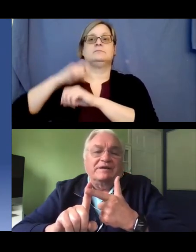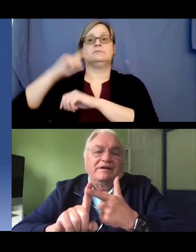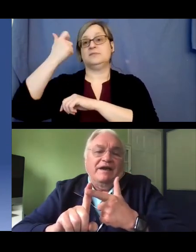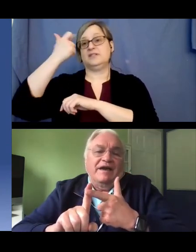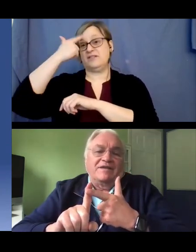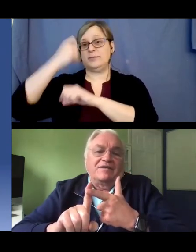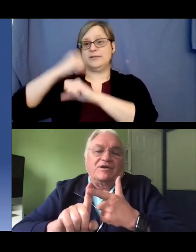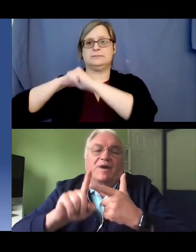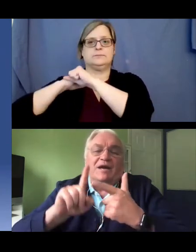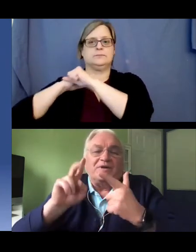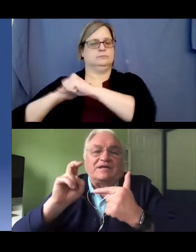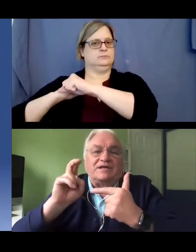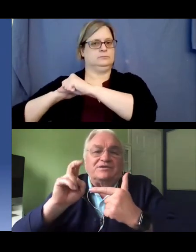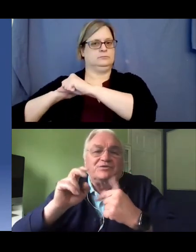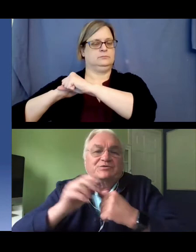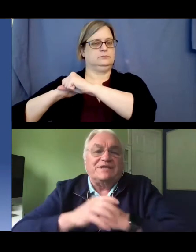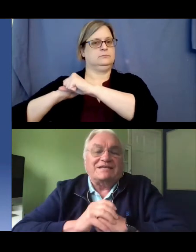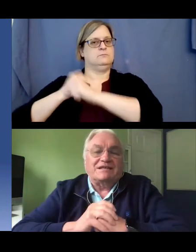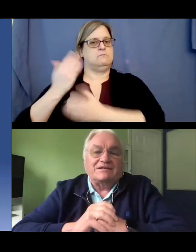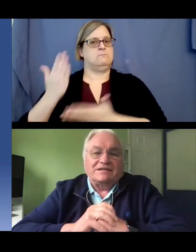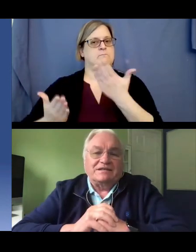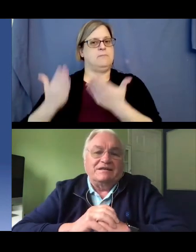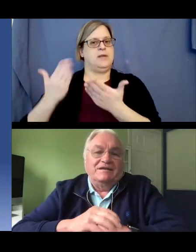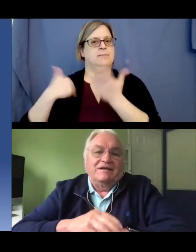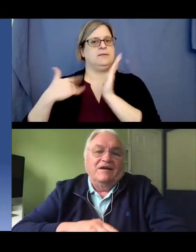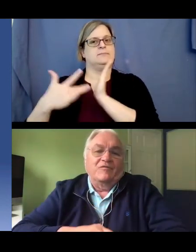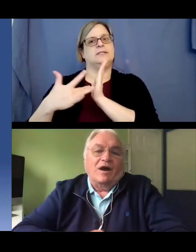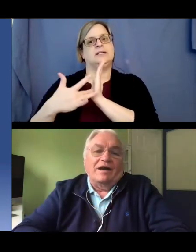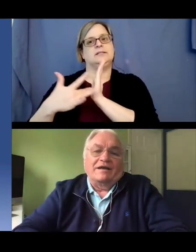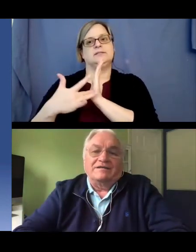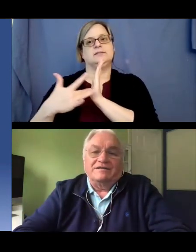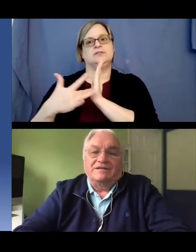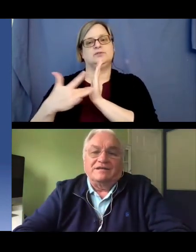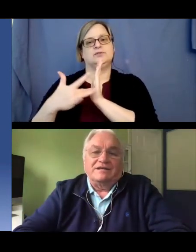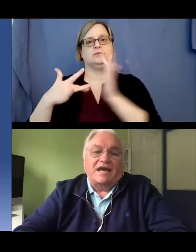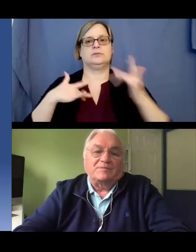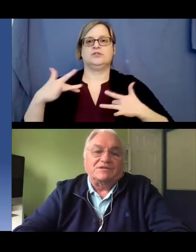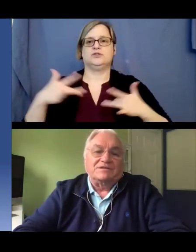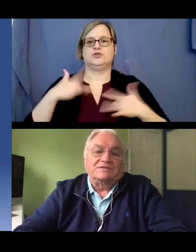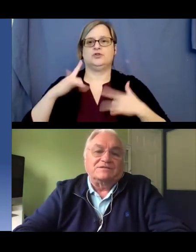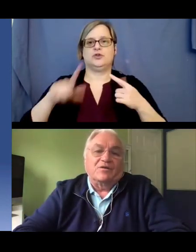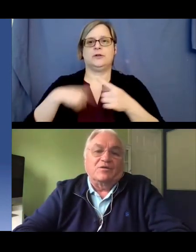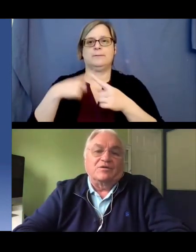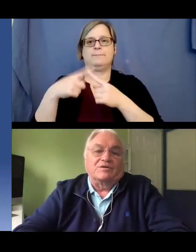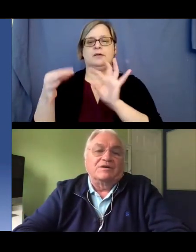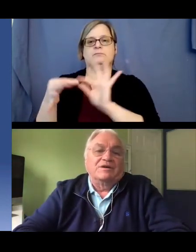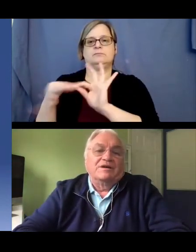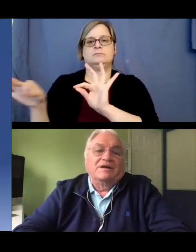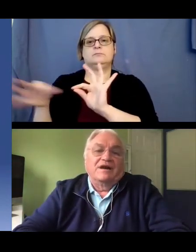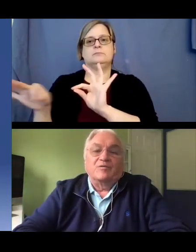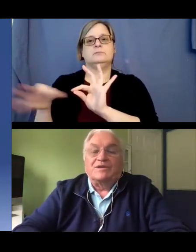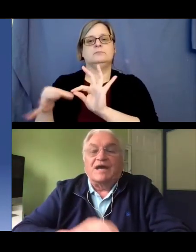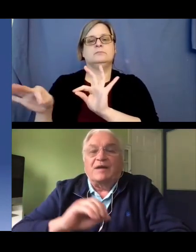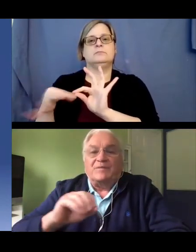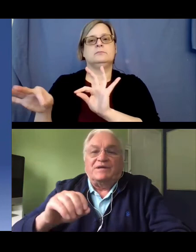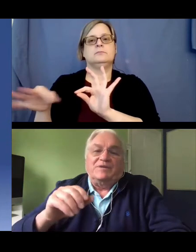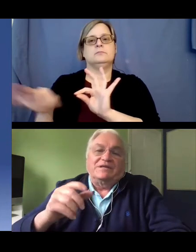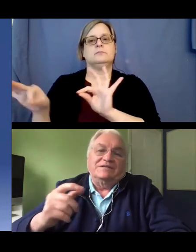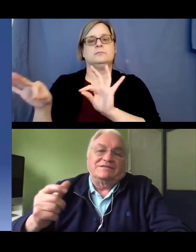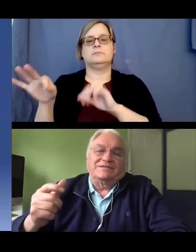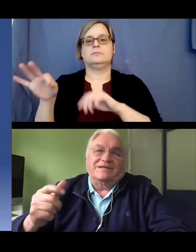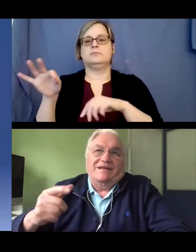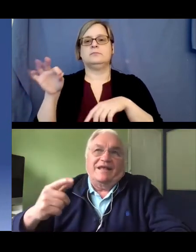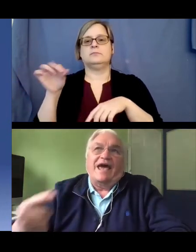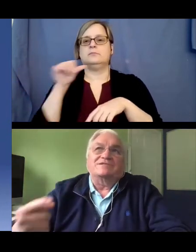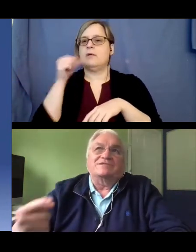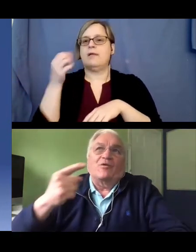requirement, and that there might be an issue technically of why the captions or would not be,